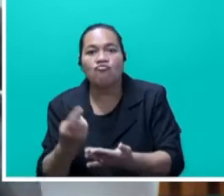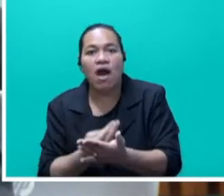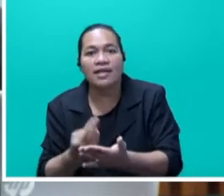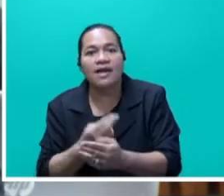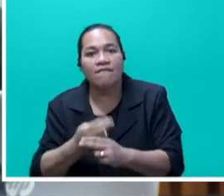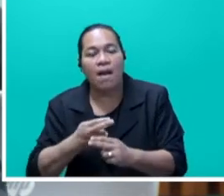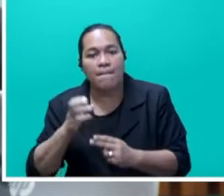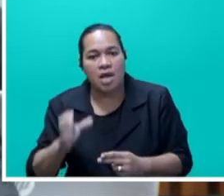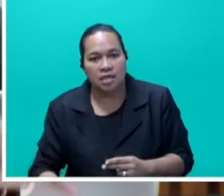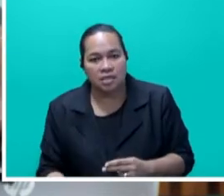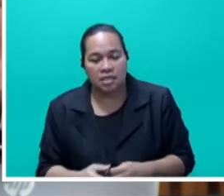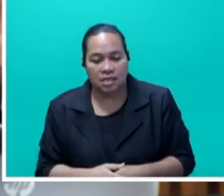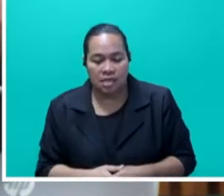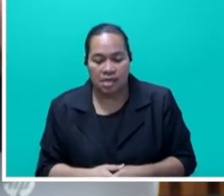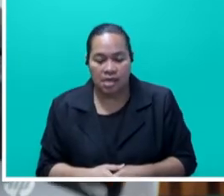This